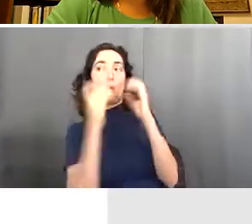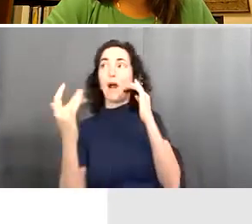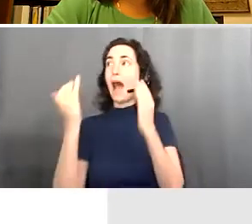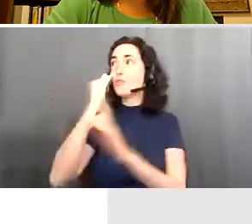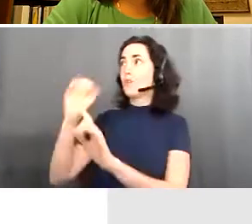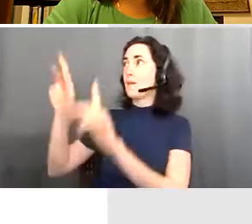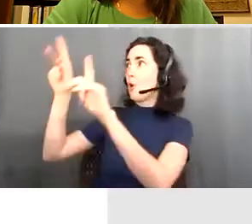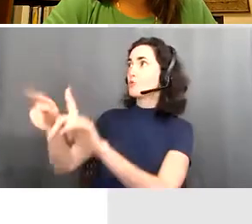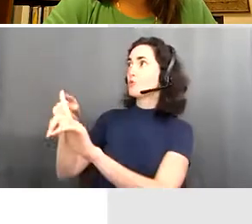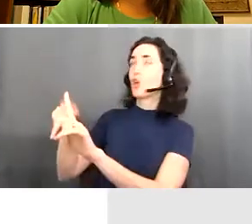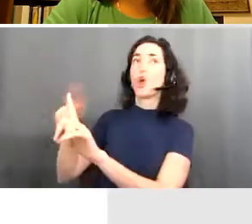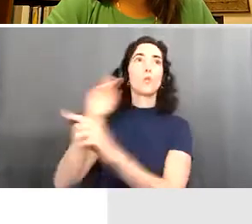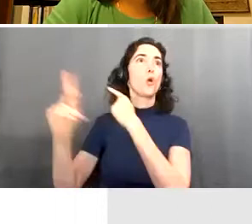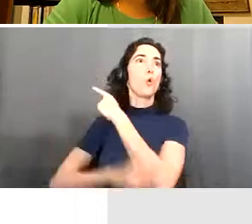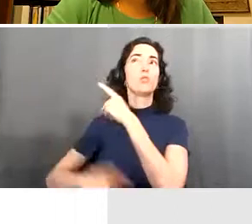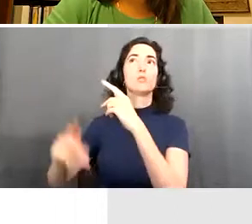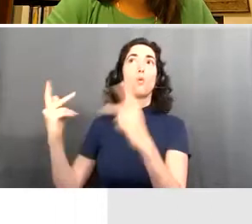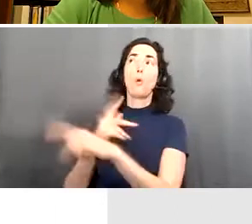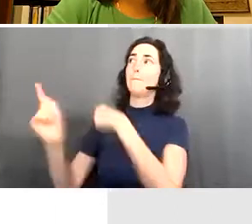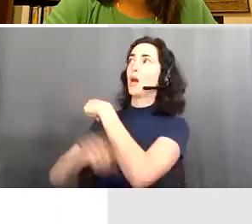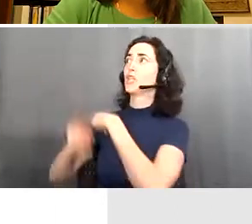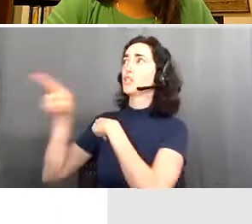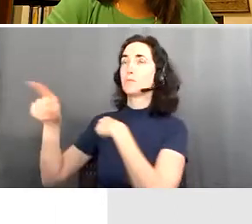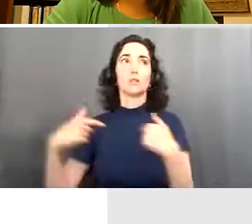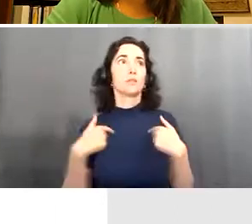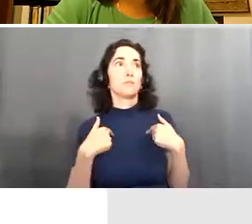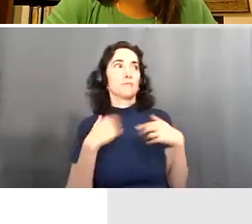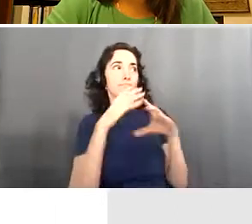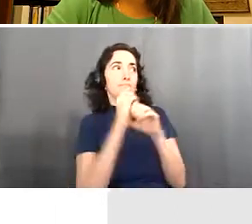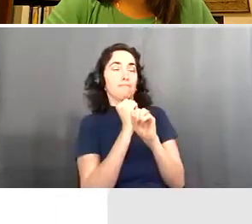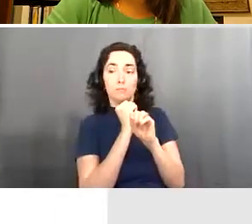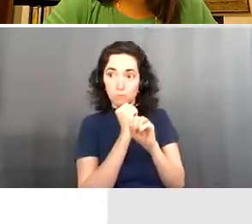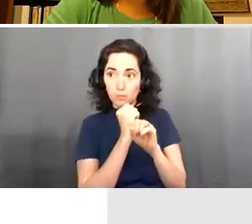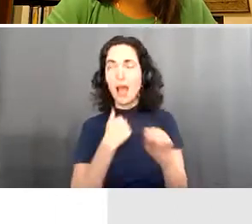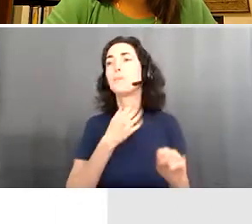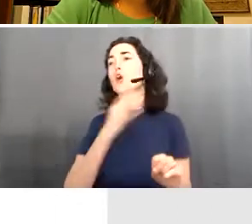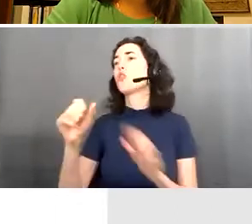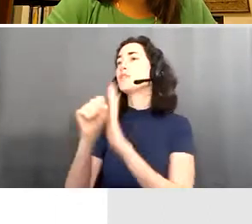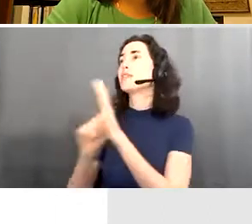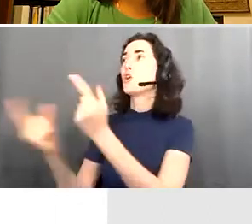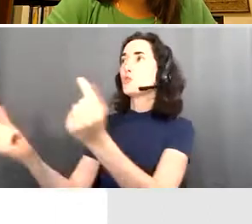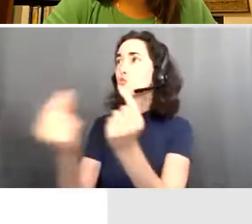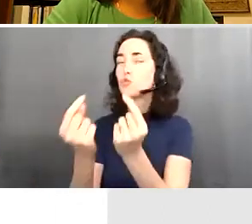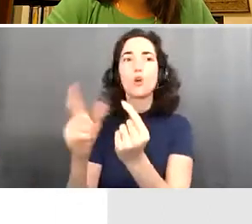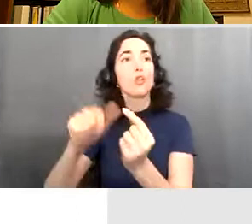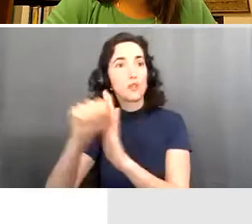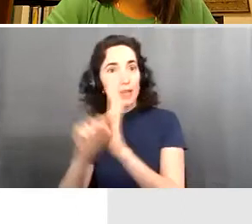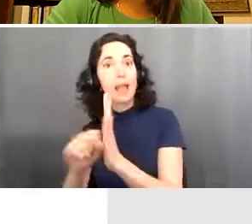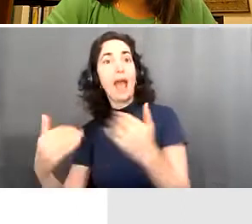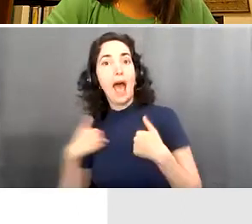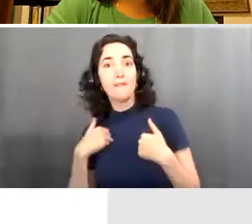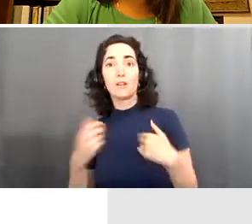I'm curious about what has been done in other states and if harsher sentences